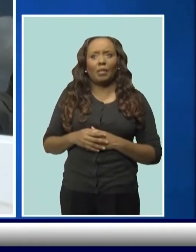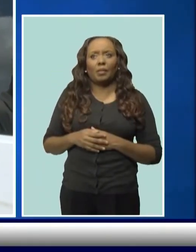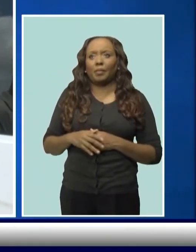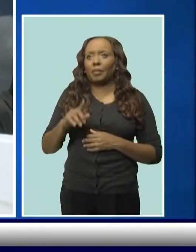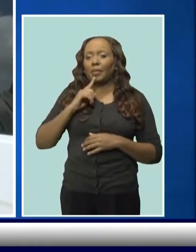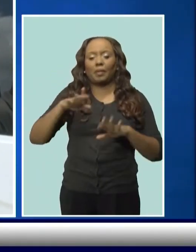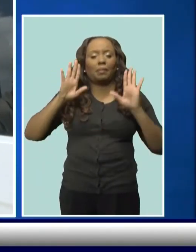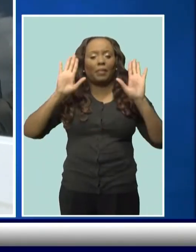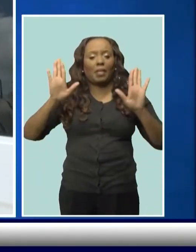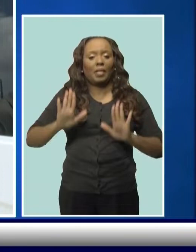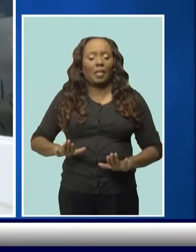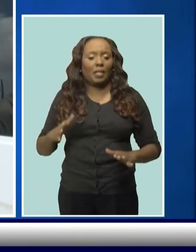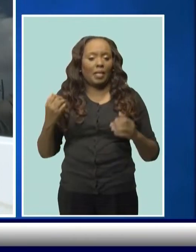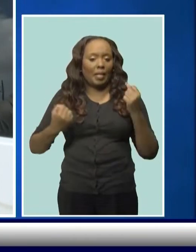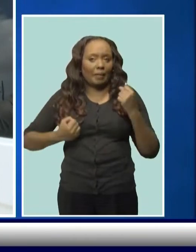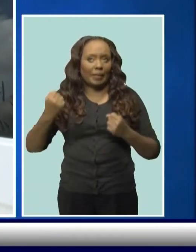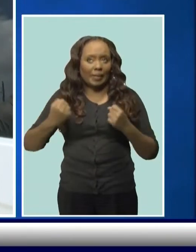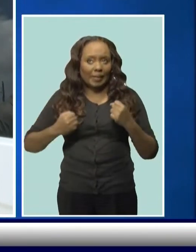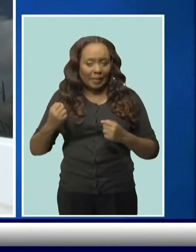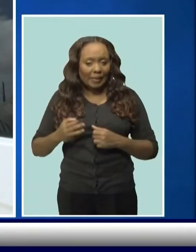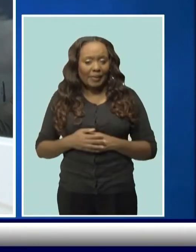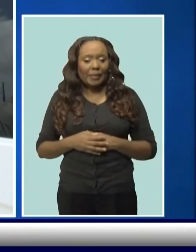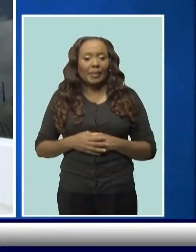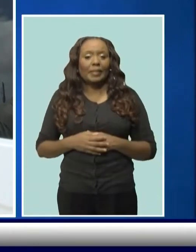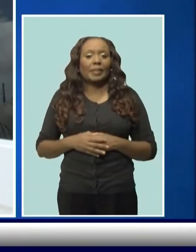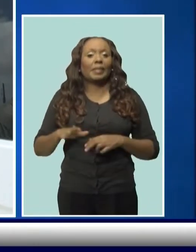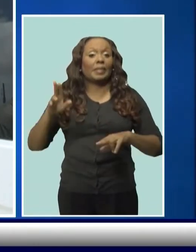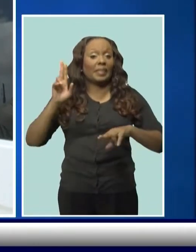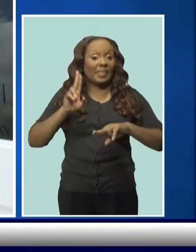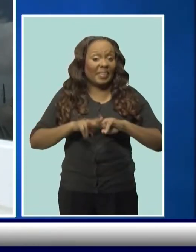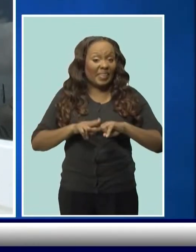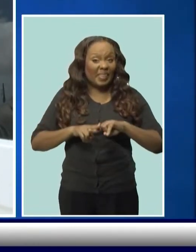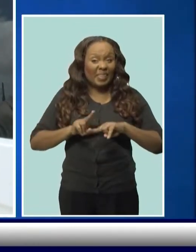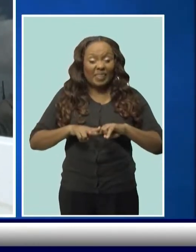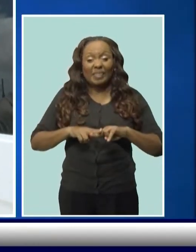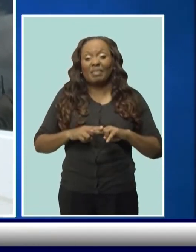Fantastic vehicle. Seating, comfortable.